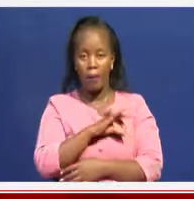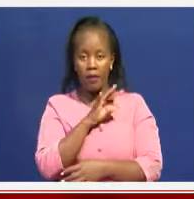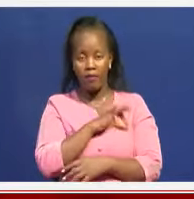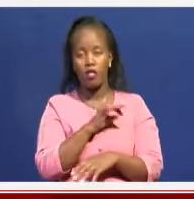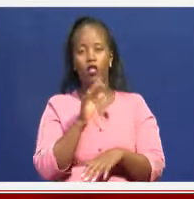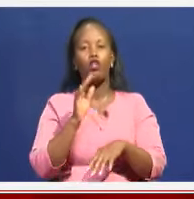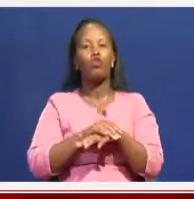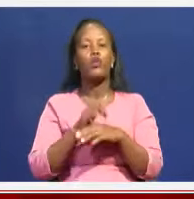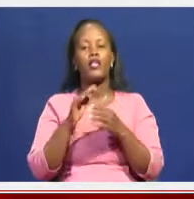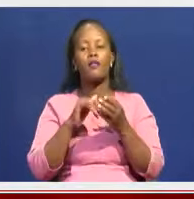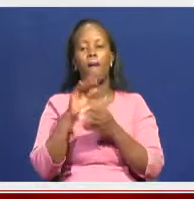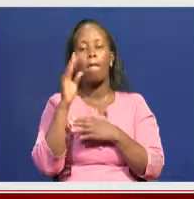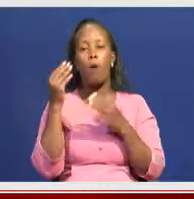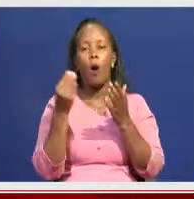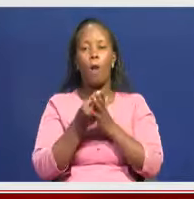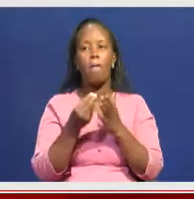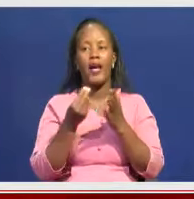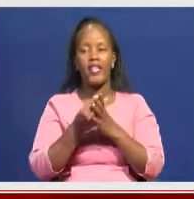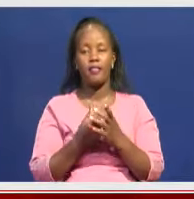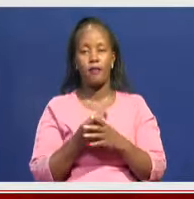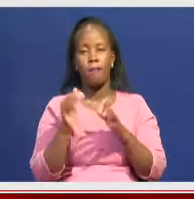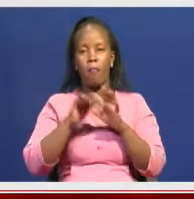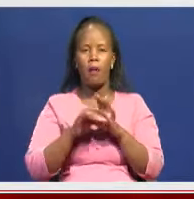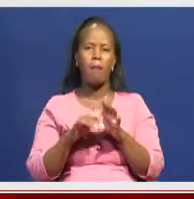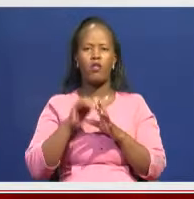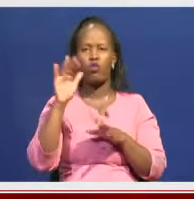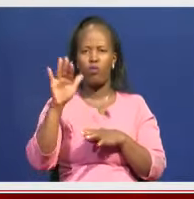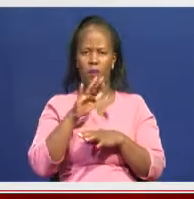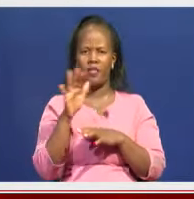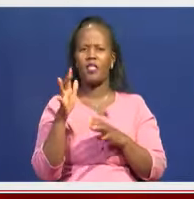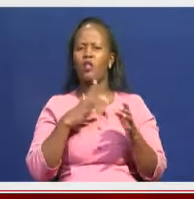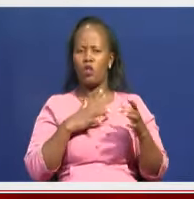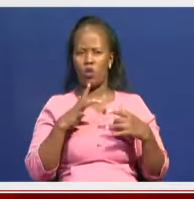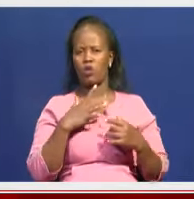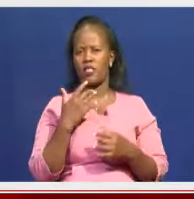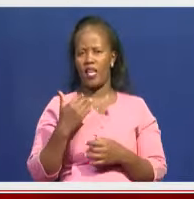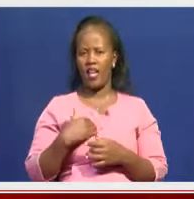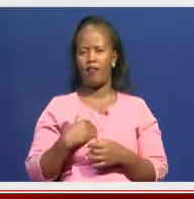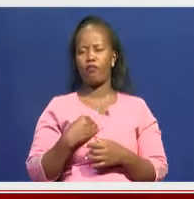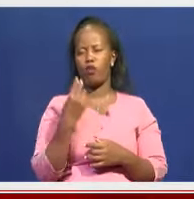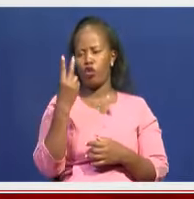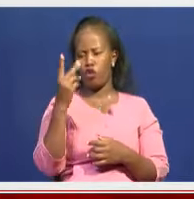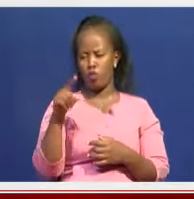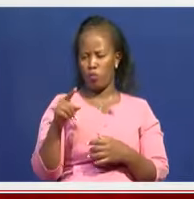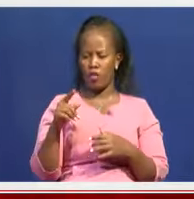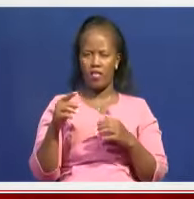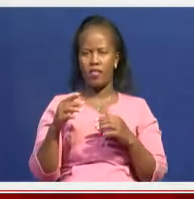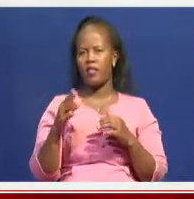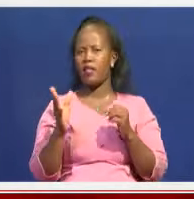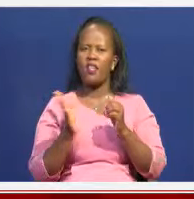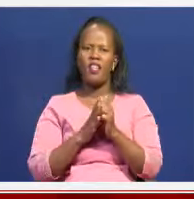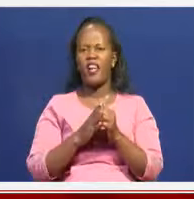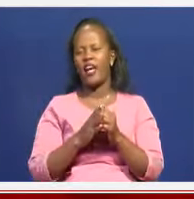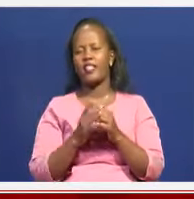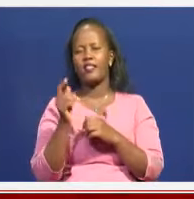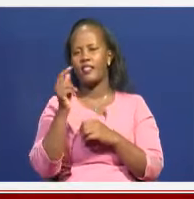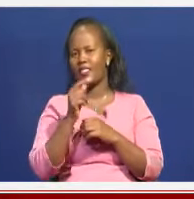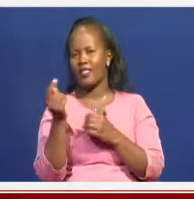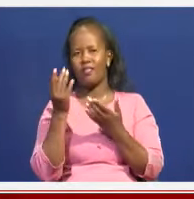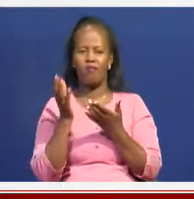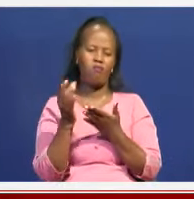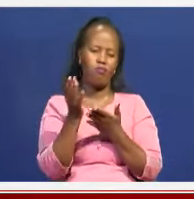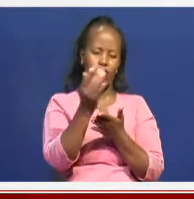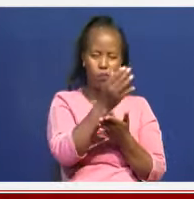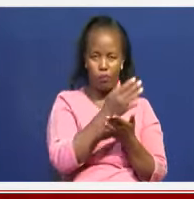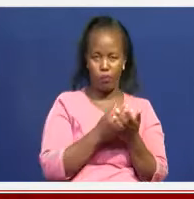enhanced allocation. Members of Parliament have raised concerns with the 2.9 billion shilling revenue targets, saying if the collection by